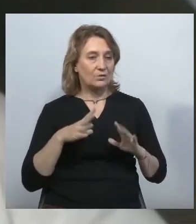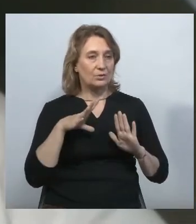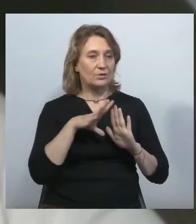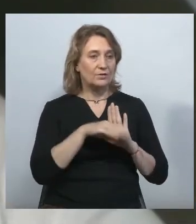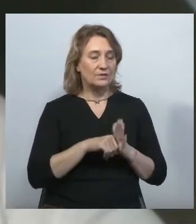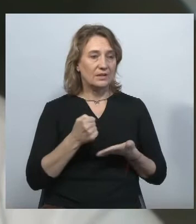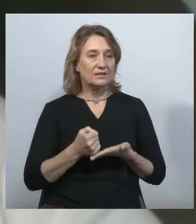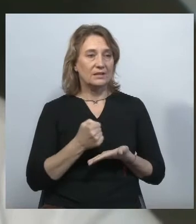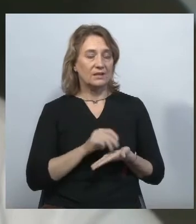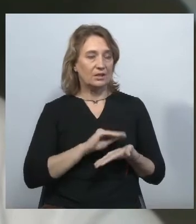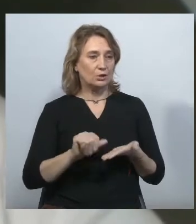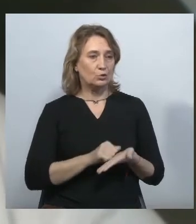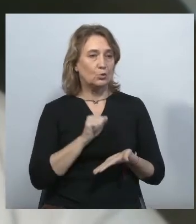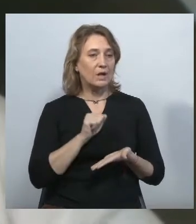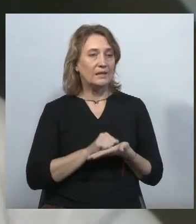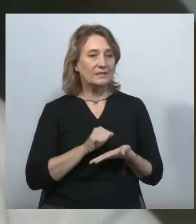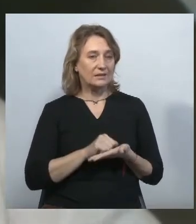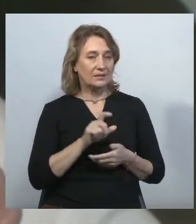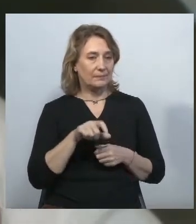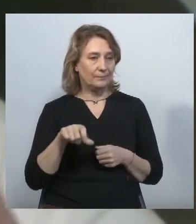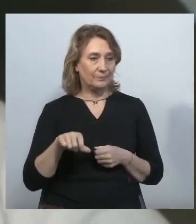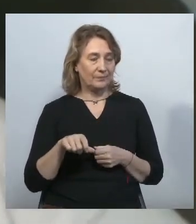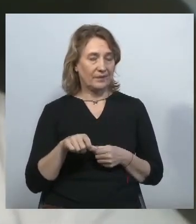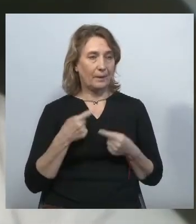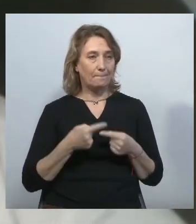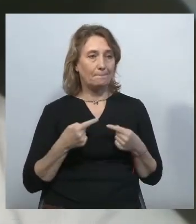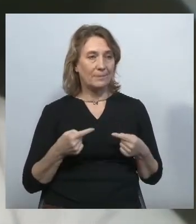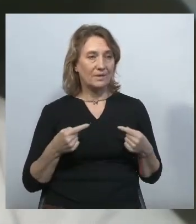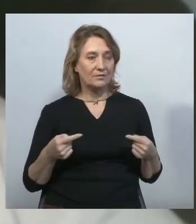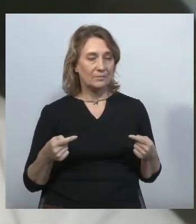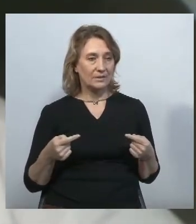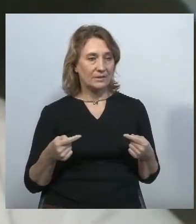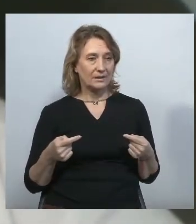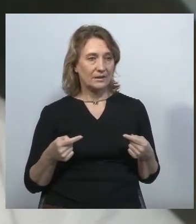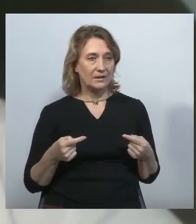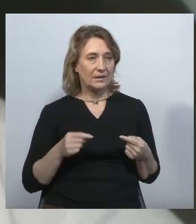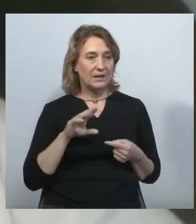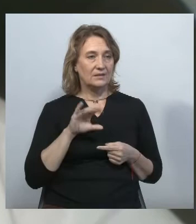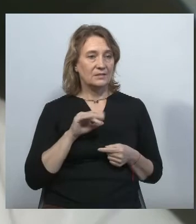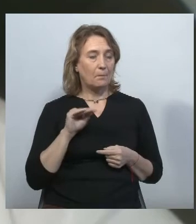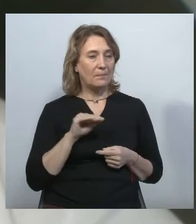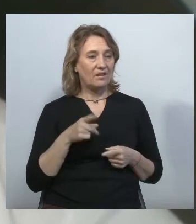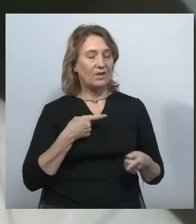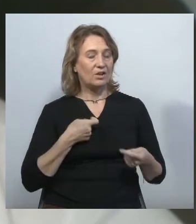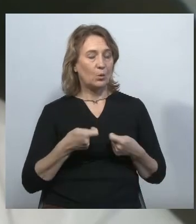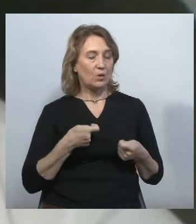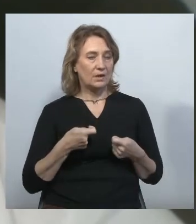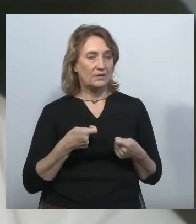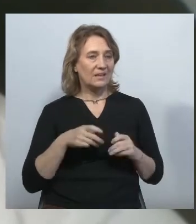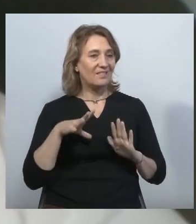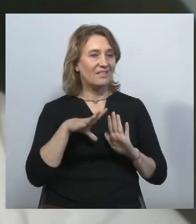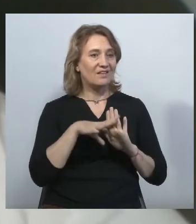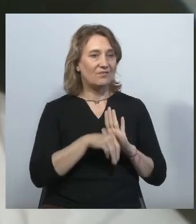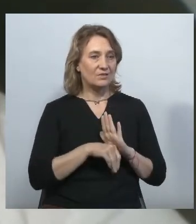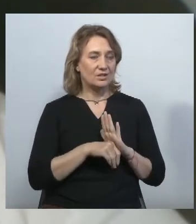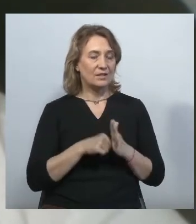have very polarized opinions about journalism standards, about whether journalist standards are